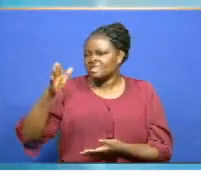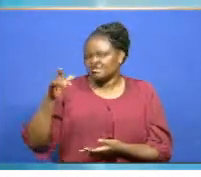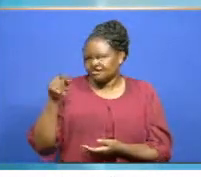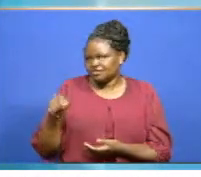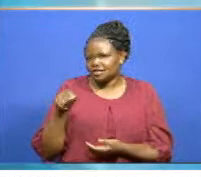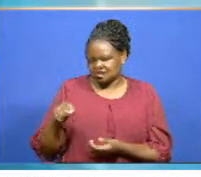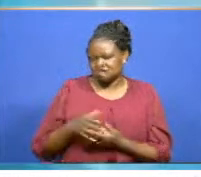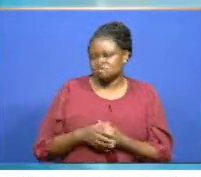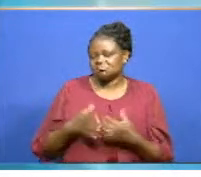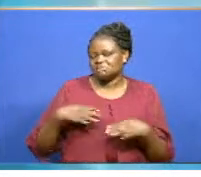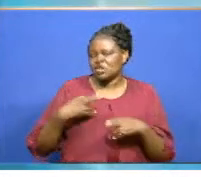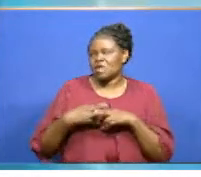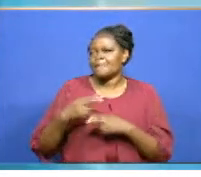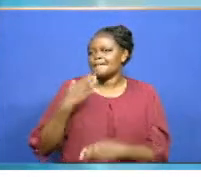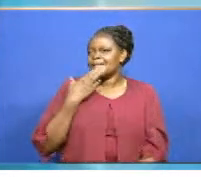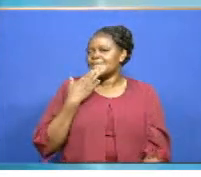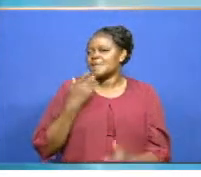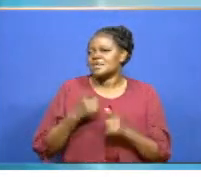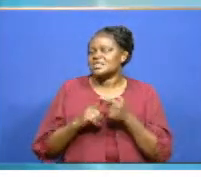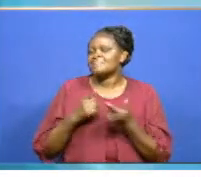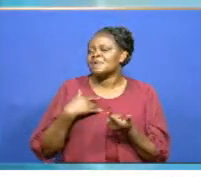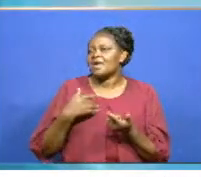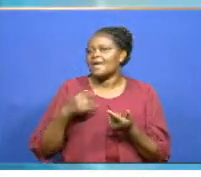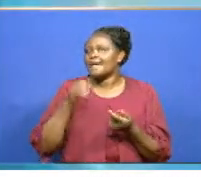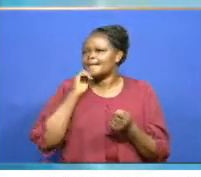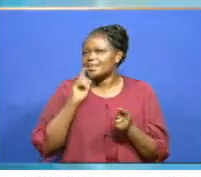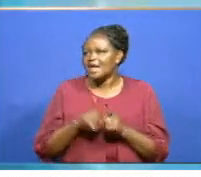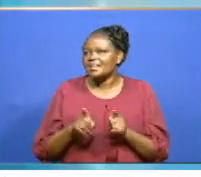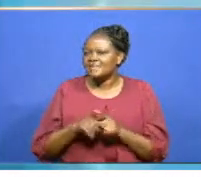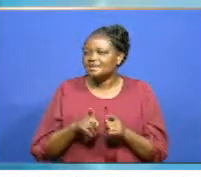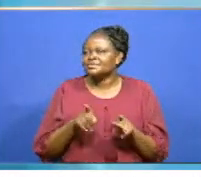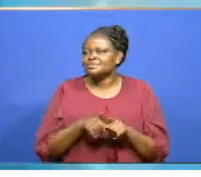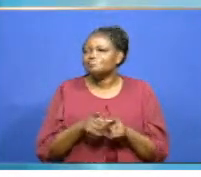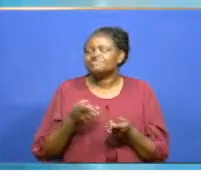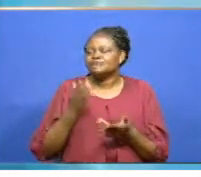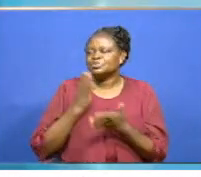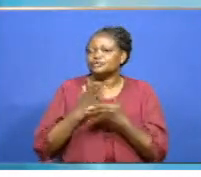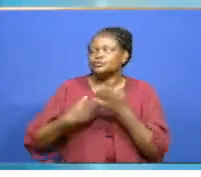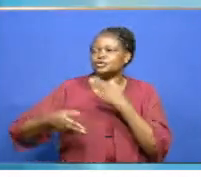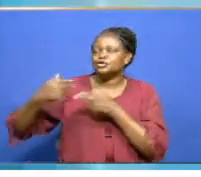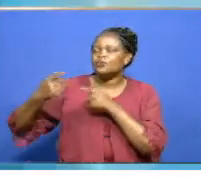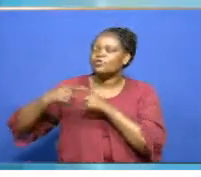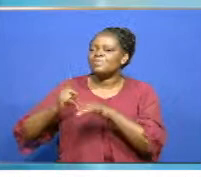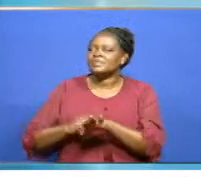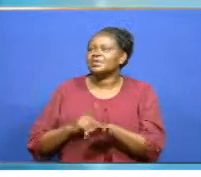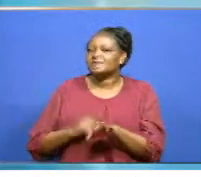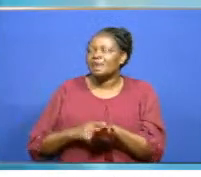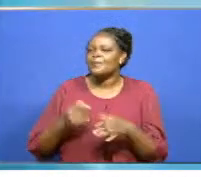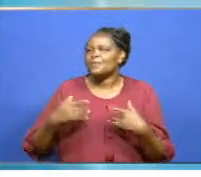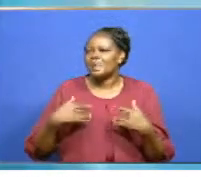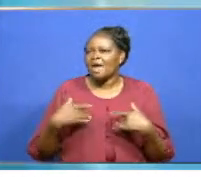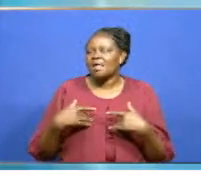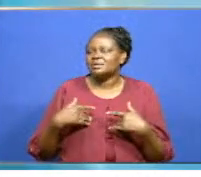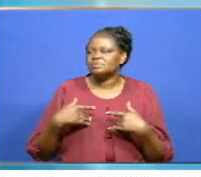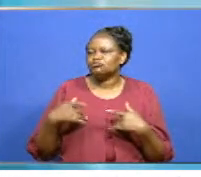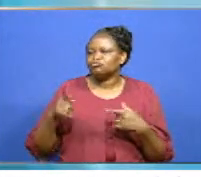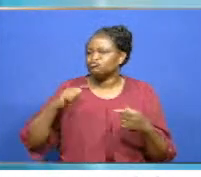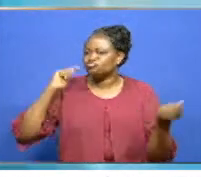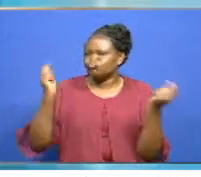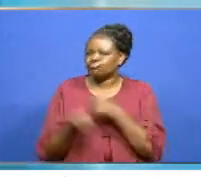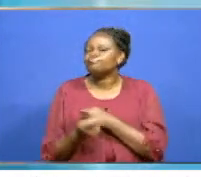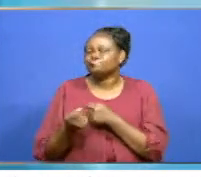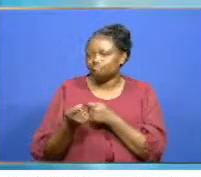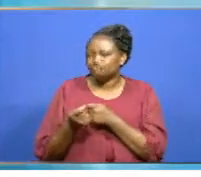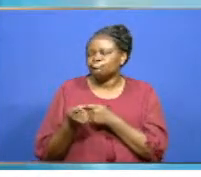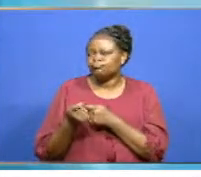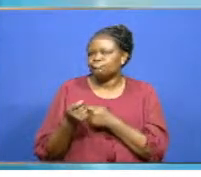called Luya. So my young brother here, you have had, you see, it is historical from the time there was a coup. So Musalia Mudavadi